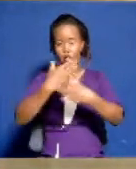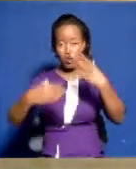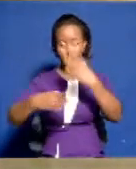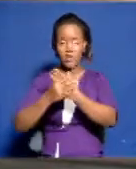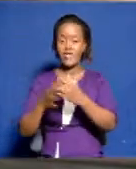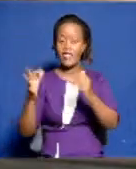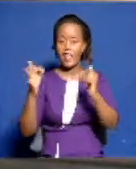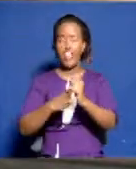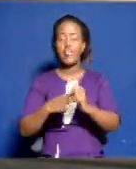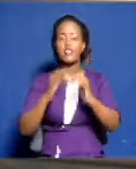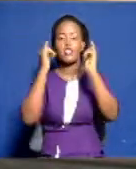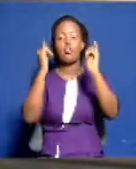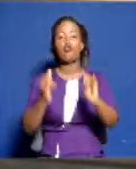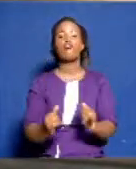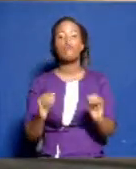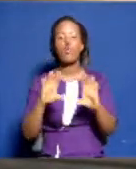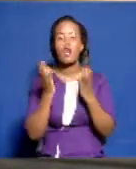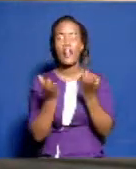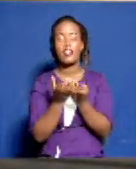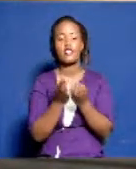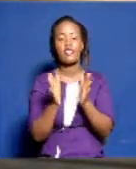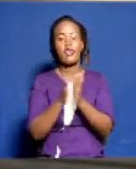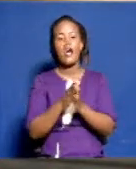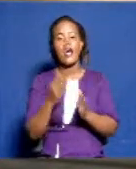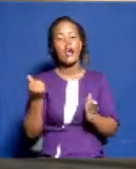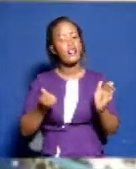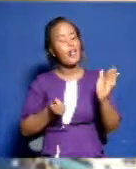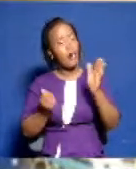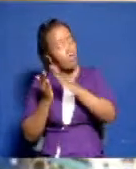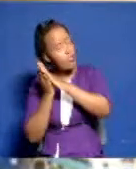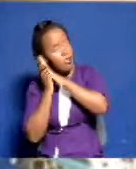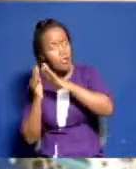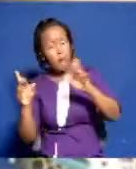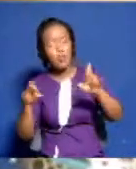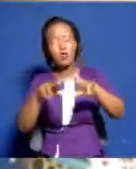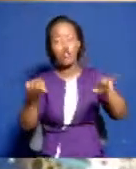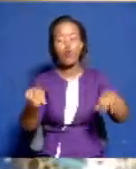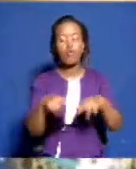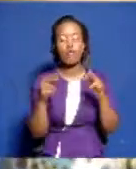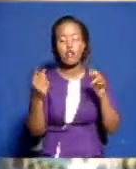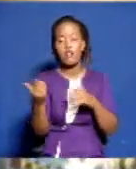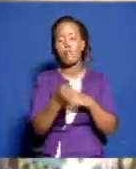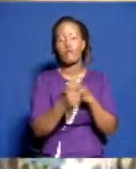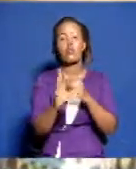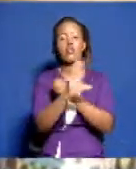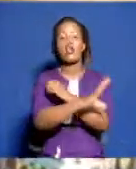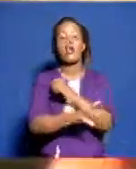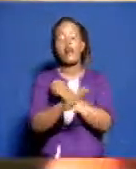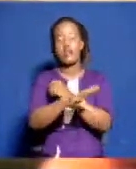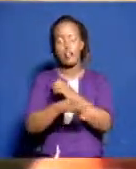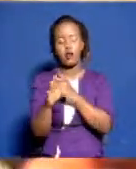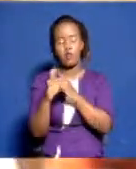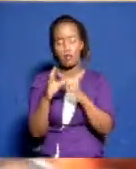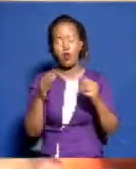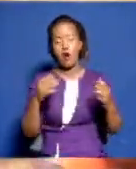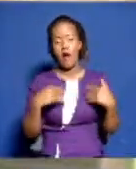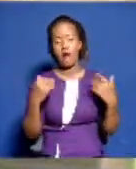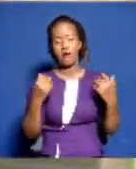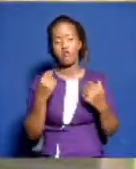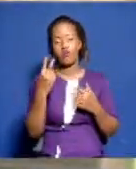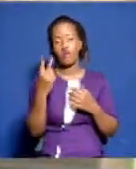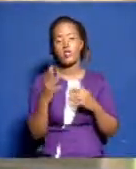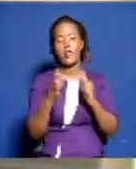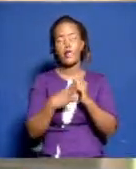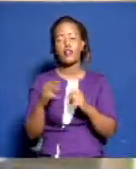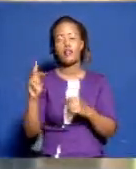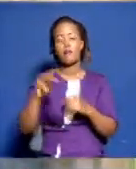classes and a modern girls' dormitory at the Elangata and Kima at a cost of 28 million shillings. The new dormitory